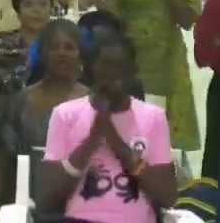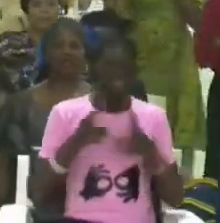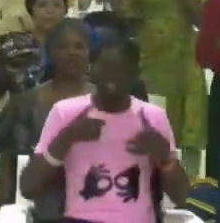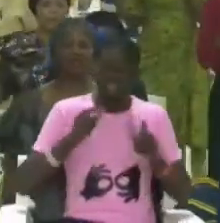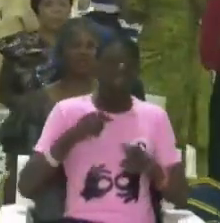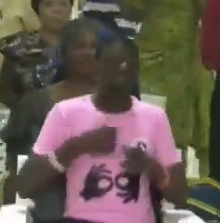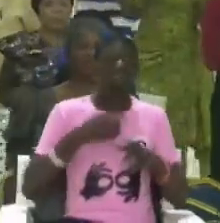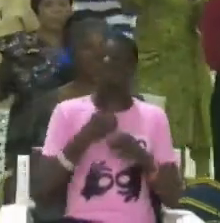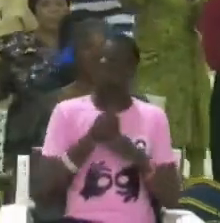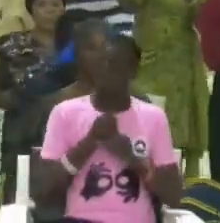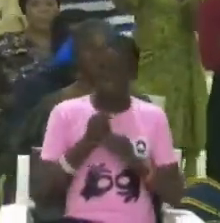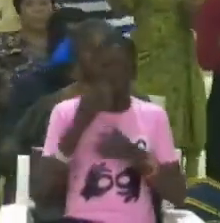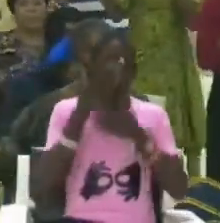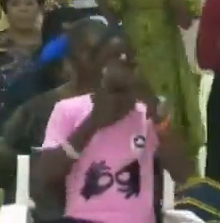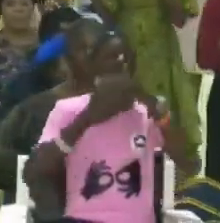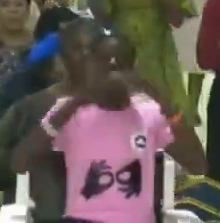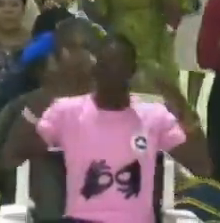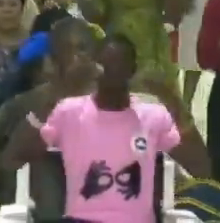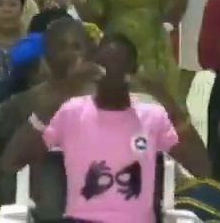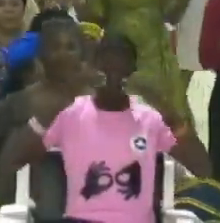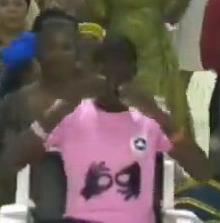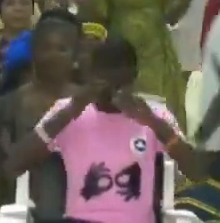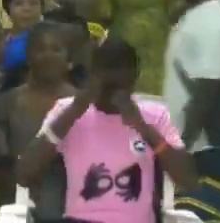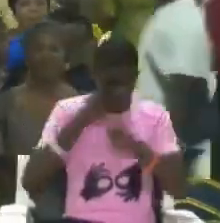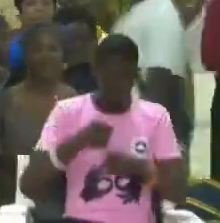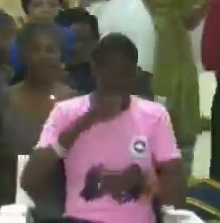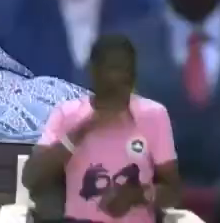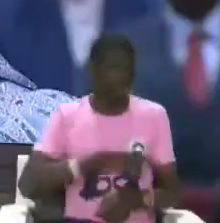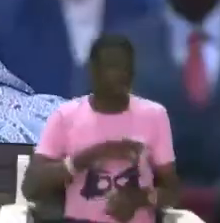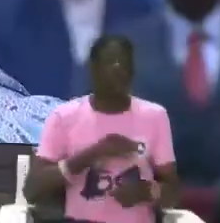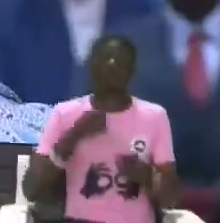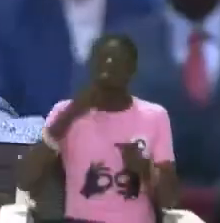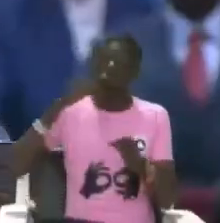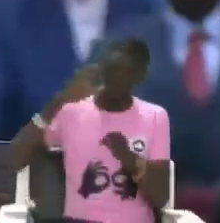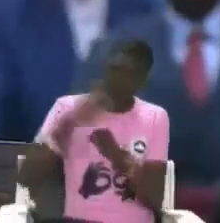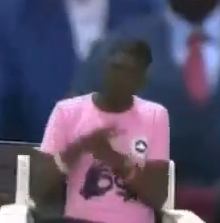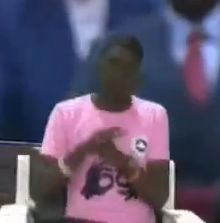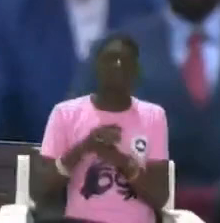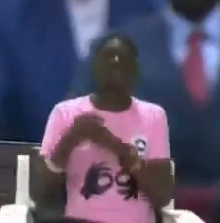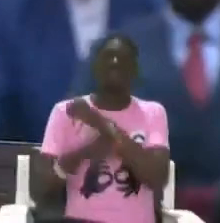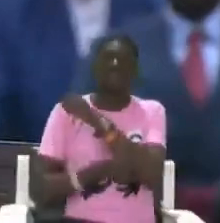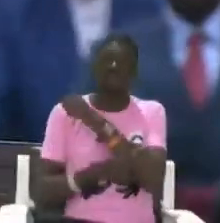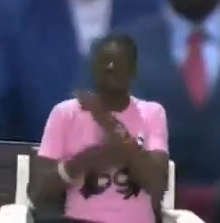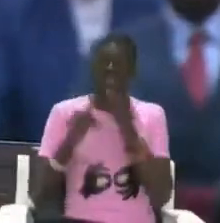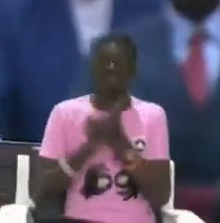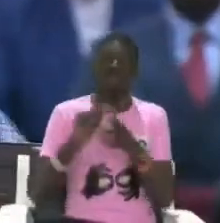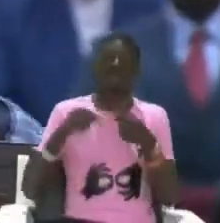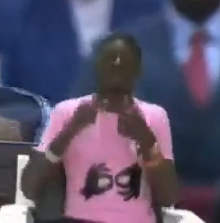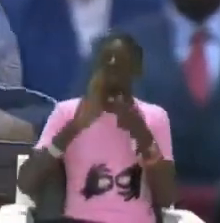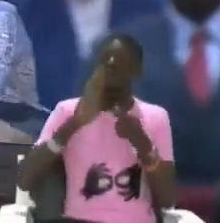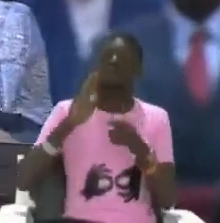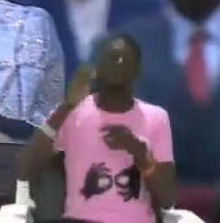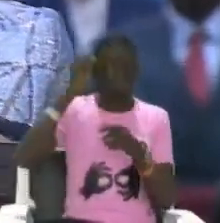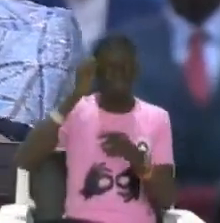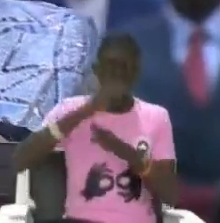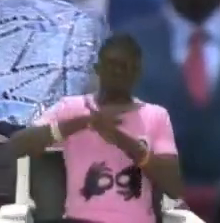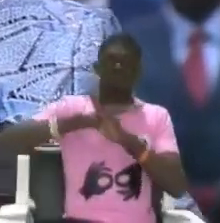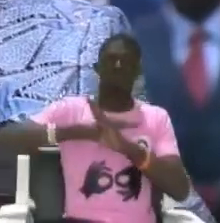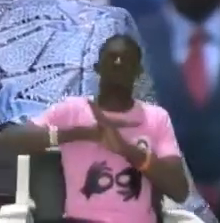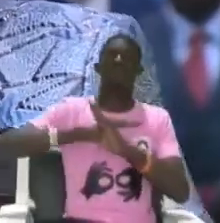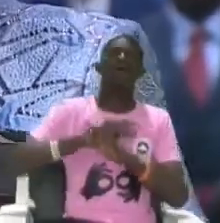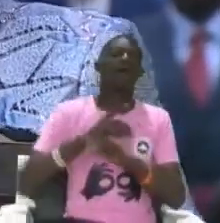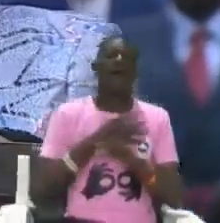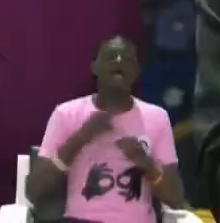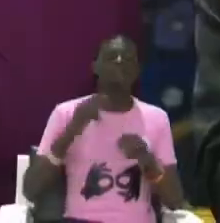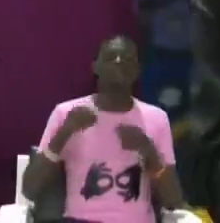Yekerebo. Father, you promised Abraham that you are going to be his shield, that you were his shield and